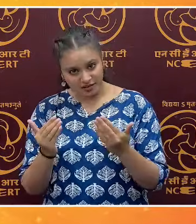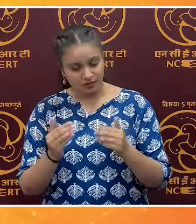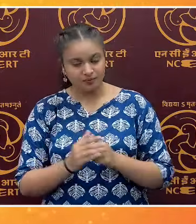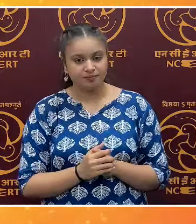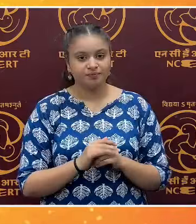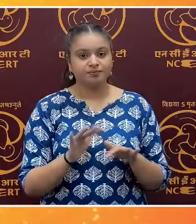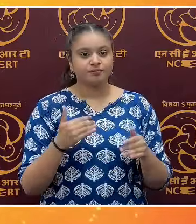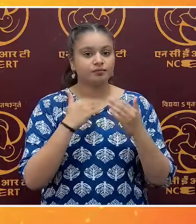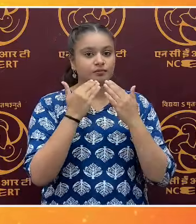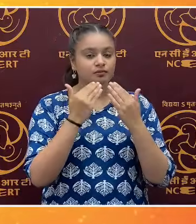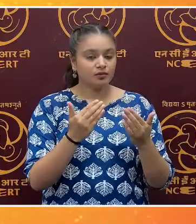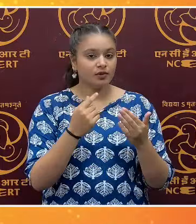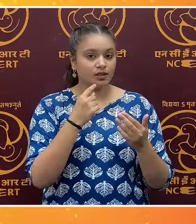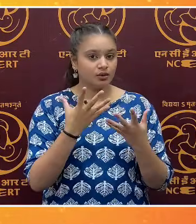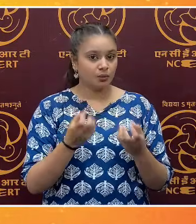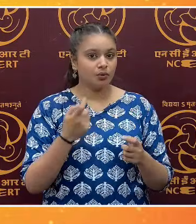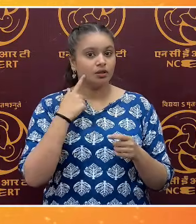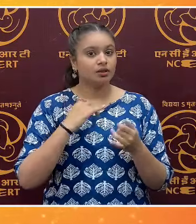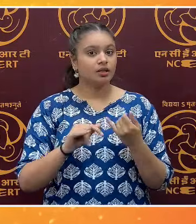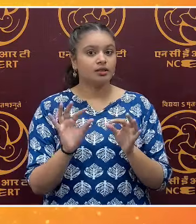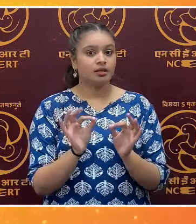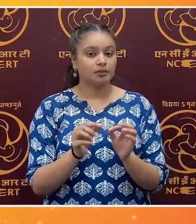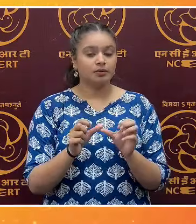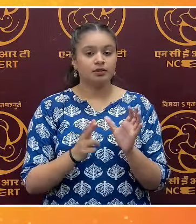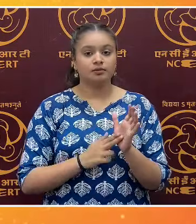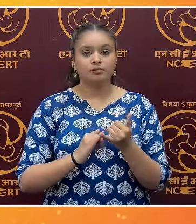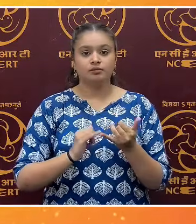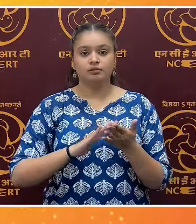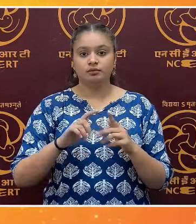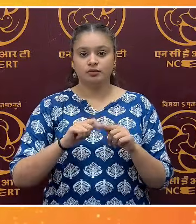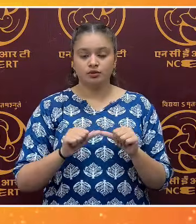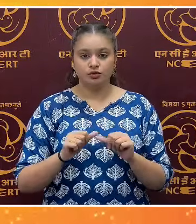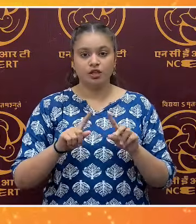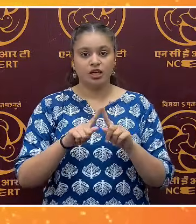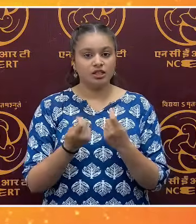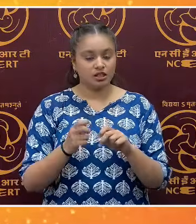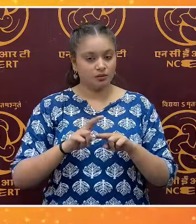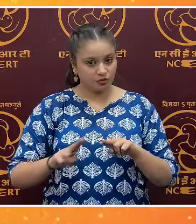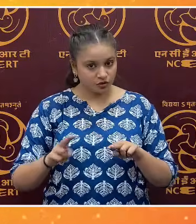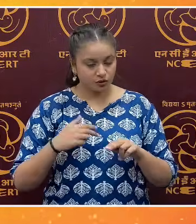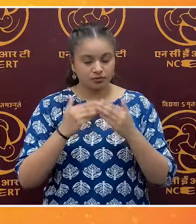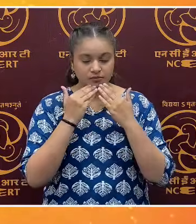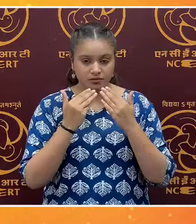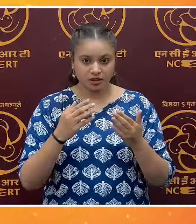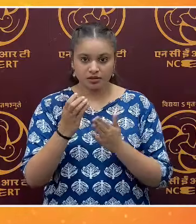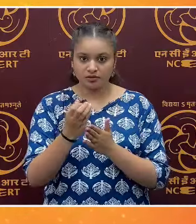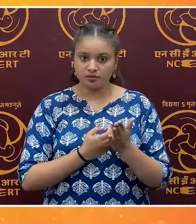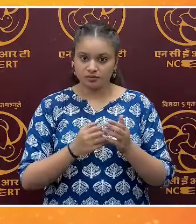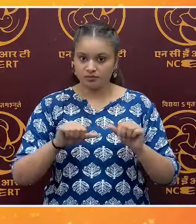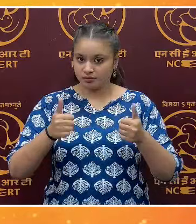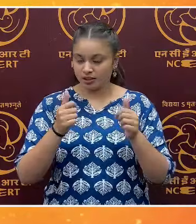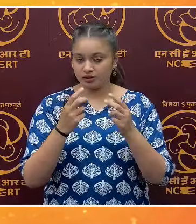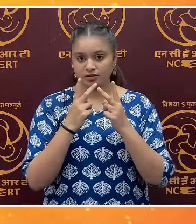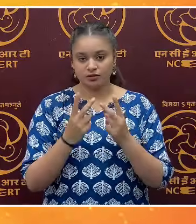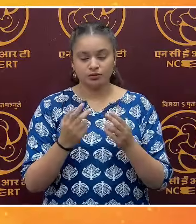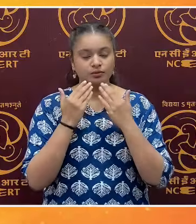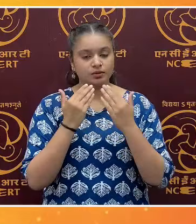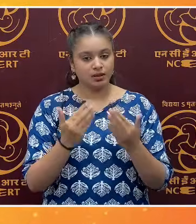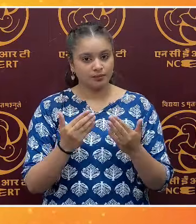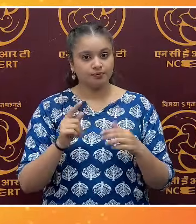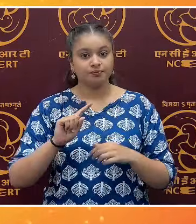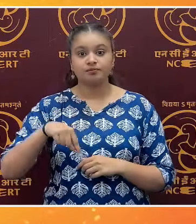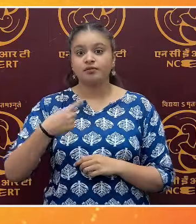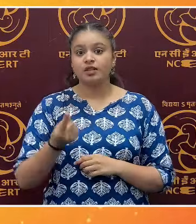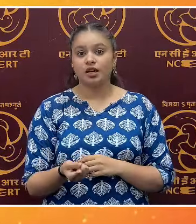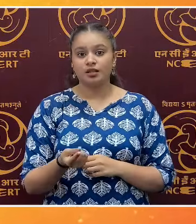must also thank my ISL interpreter, Ms. Anushka Sharma, along with my entire team for making this session a success. Thank you. Tomorrow